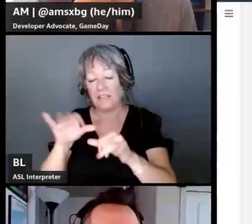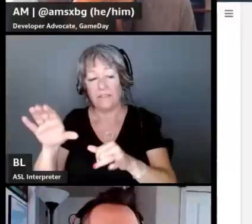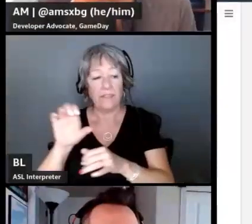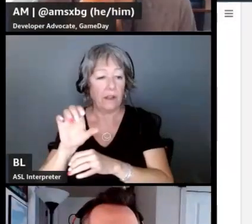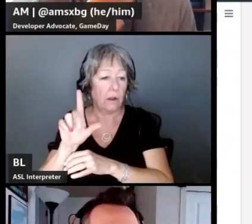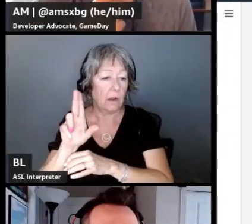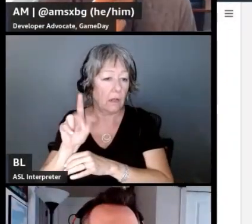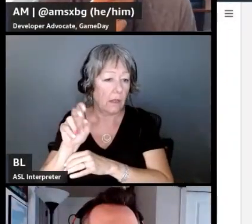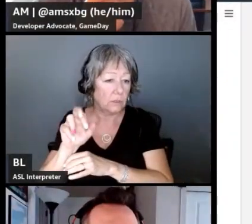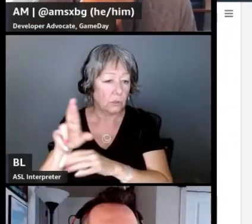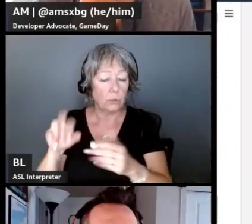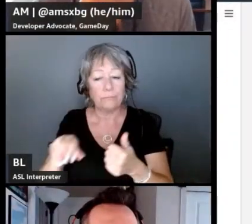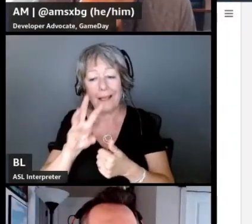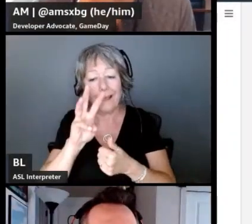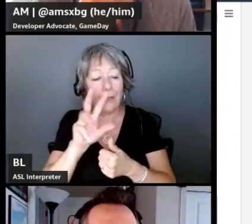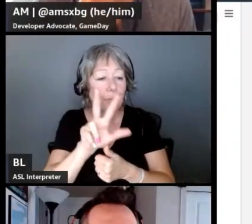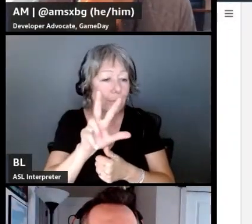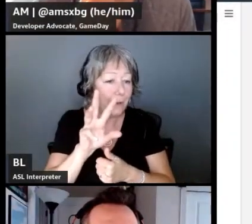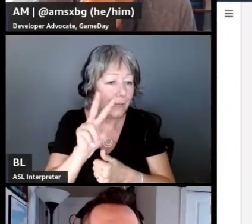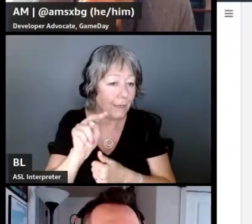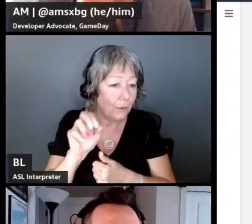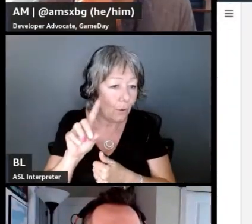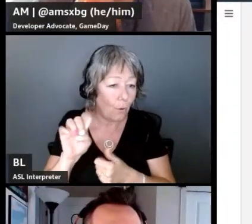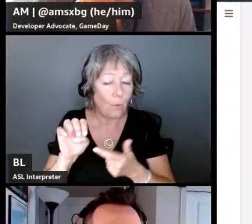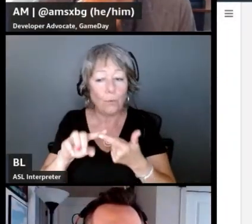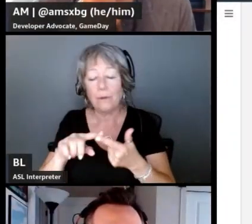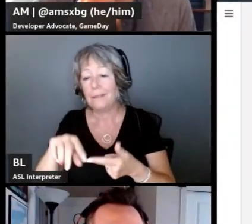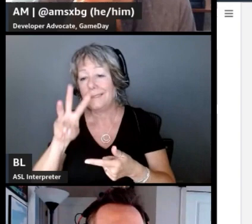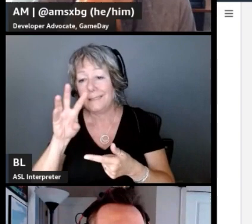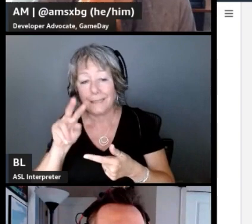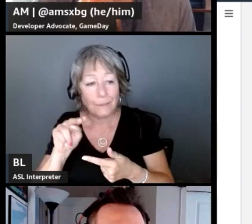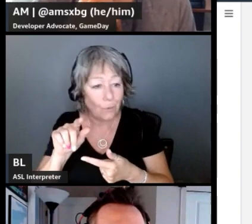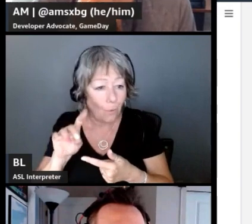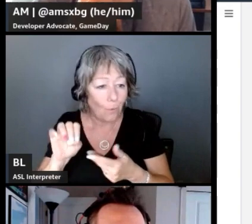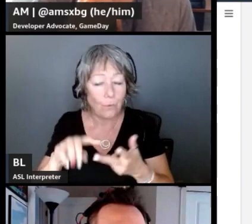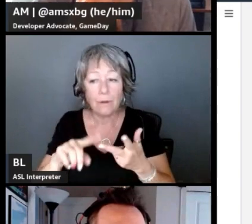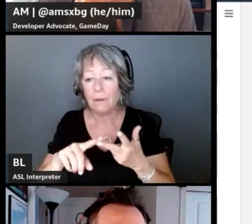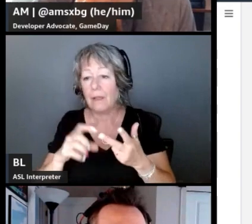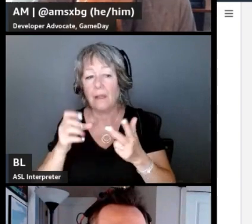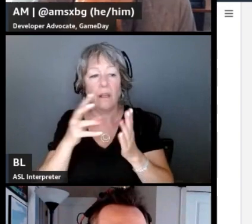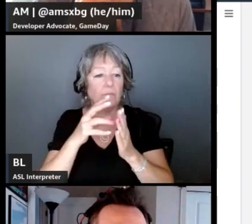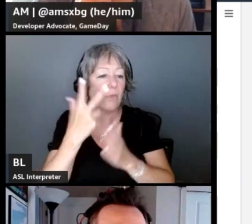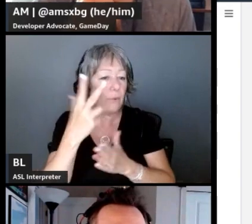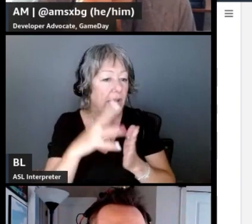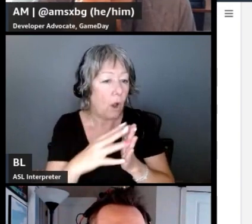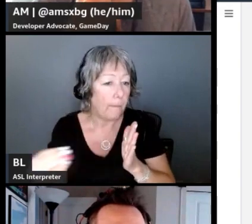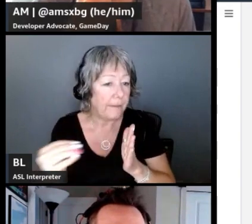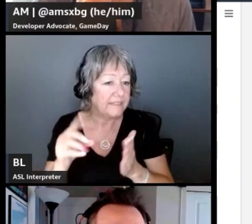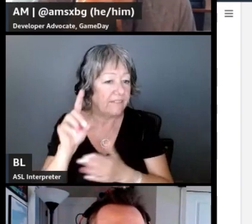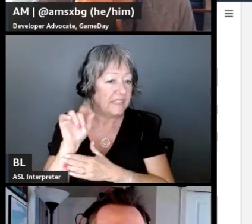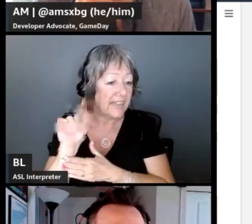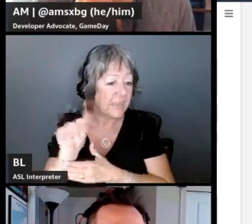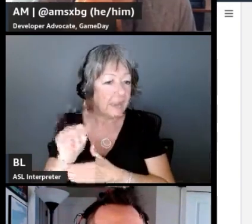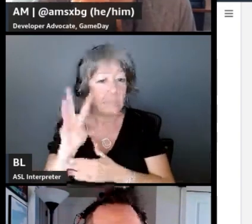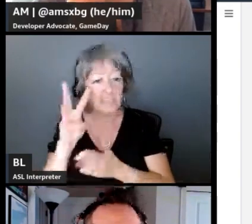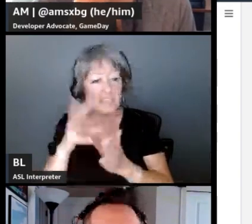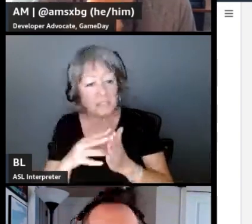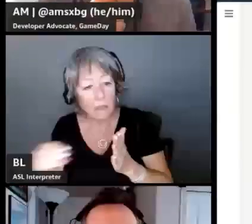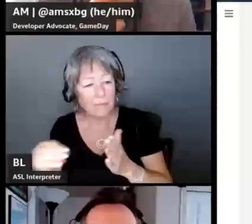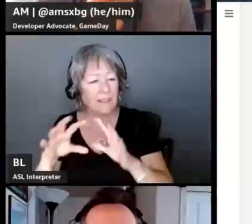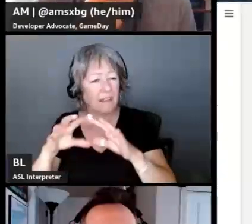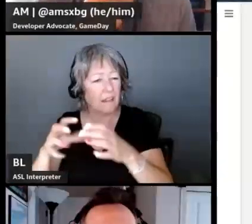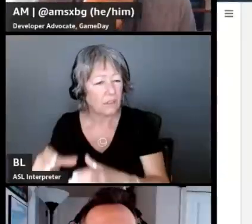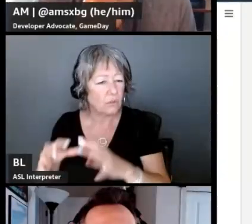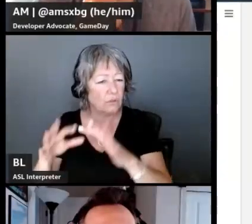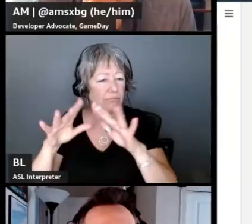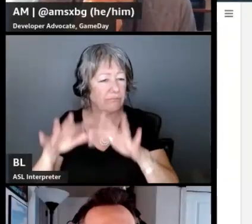6 nodes, 2 copies of data, 4 copies of data, whatever that number might be, right? And they'll configure their clusters. Sometimes they